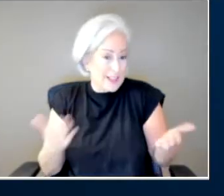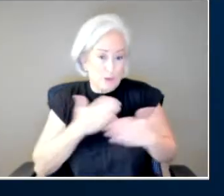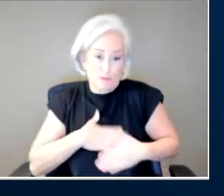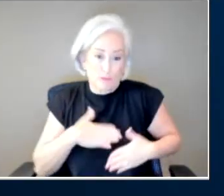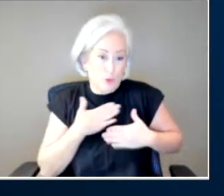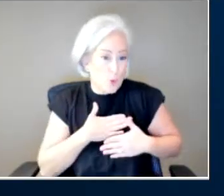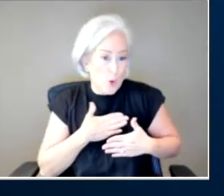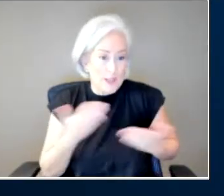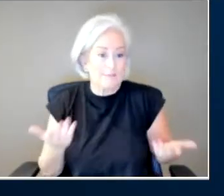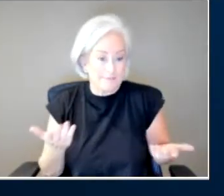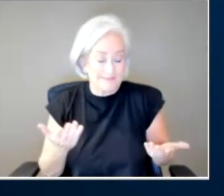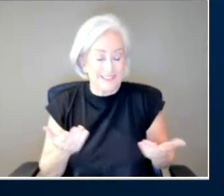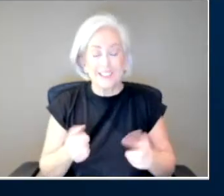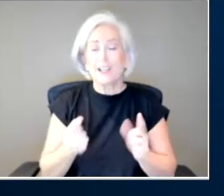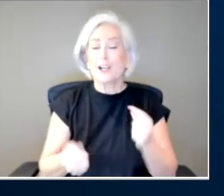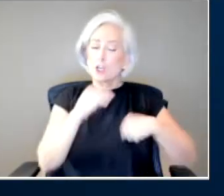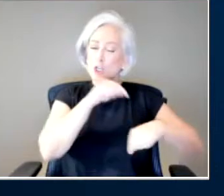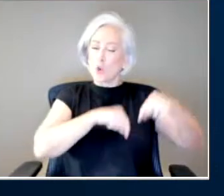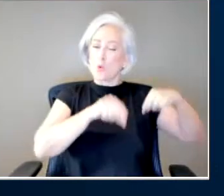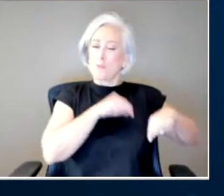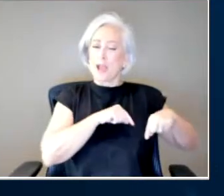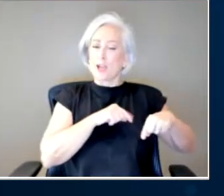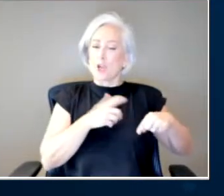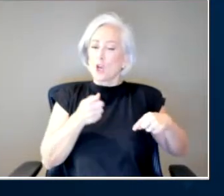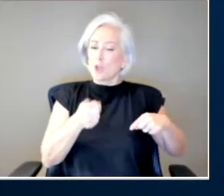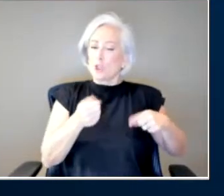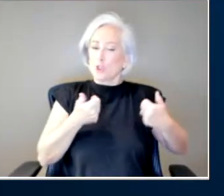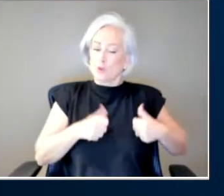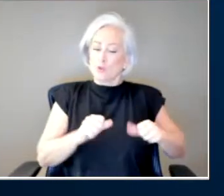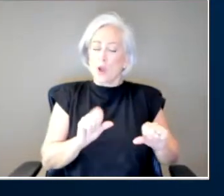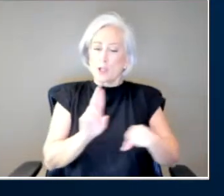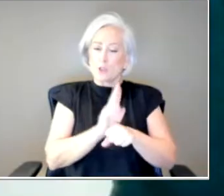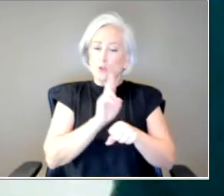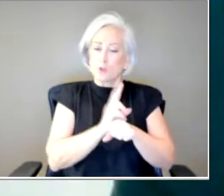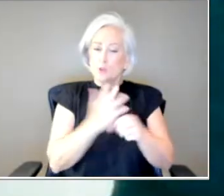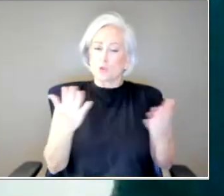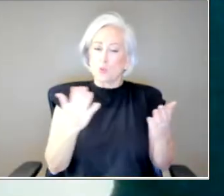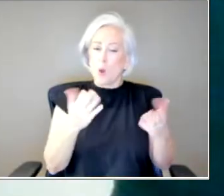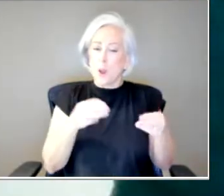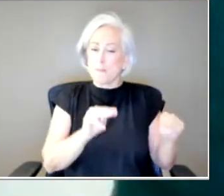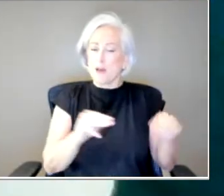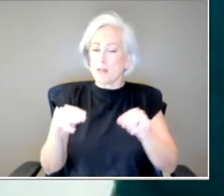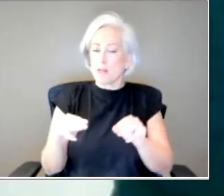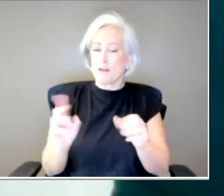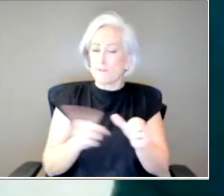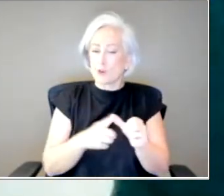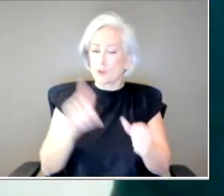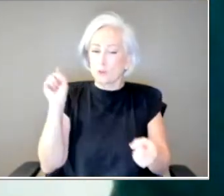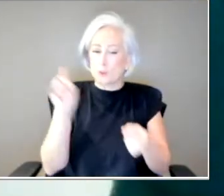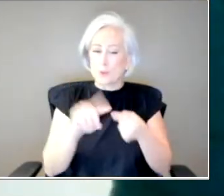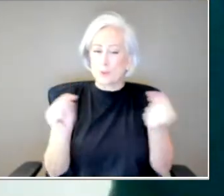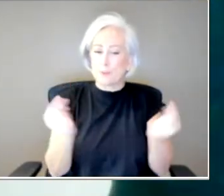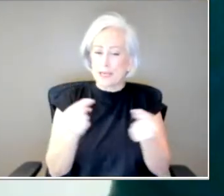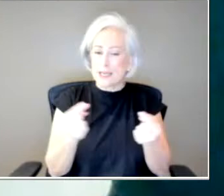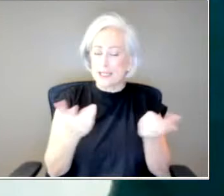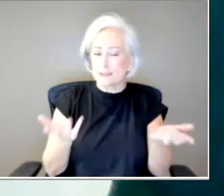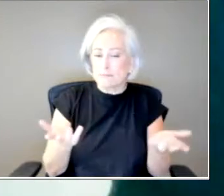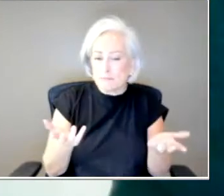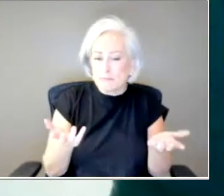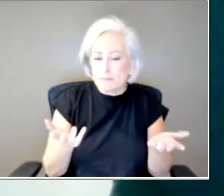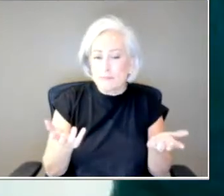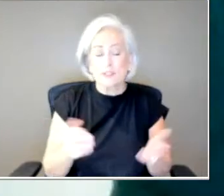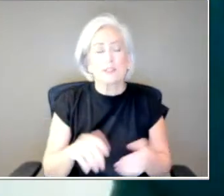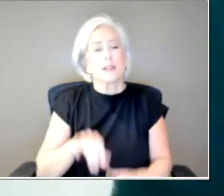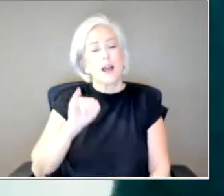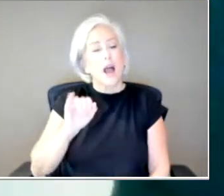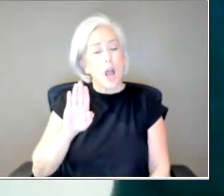back from the beginning, what things were you trying in the beginning? Well, there's